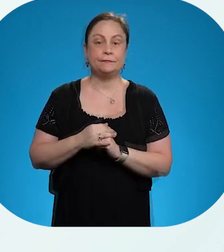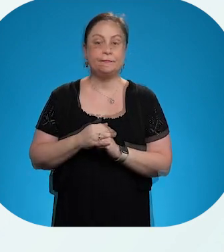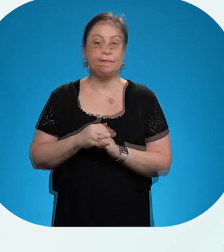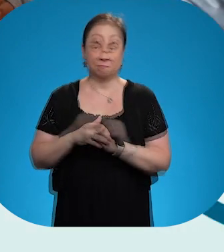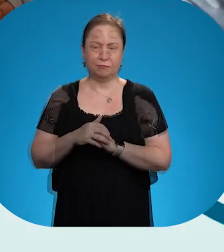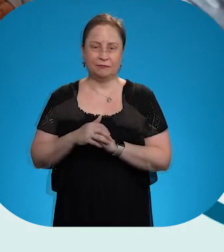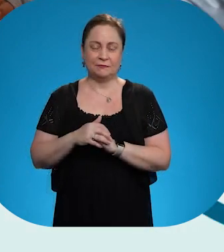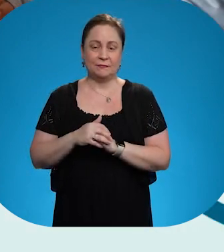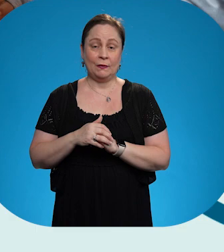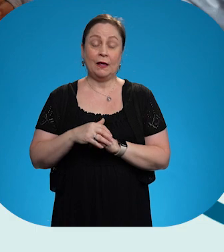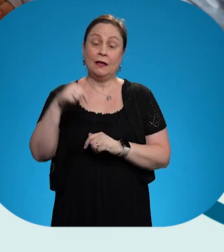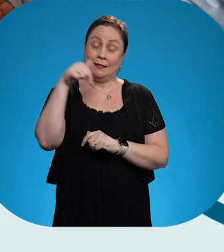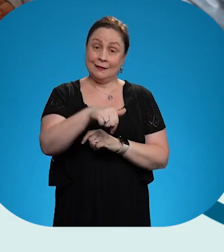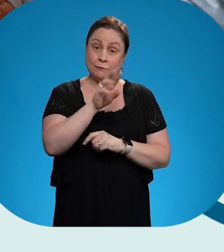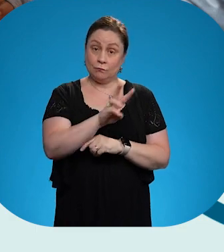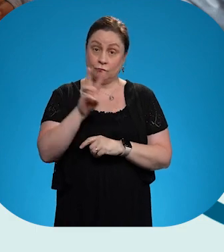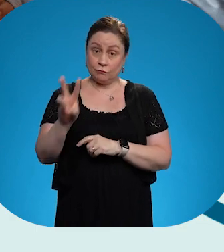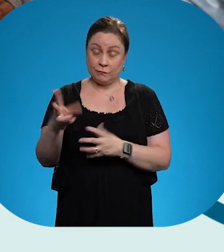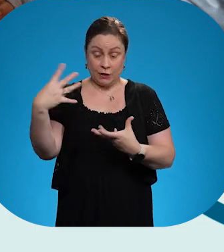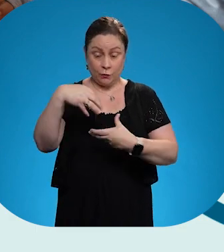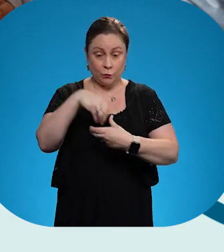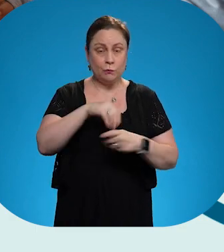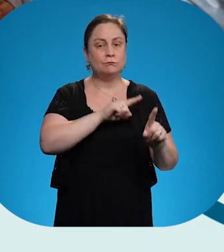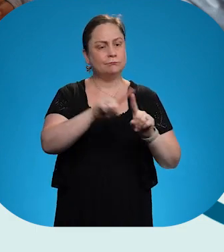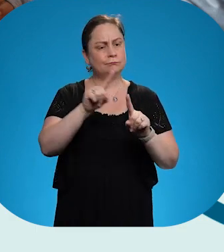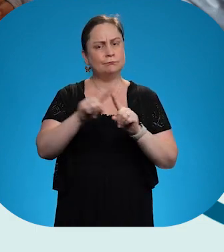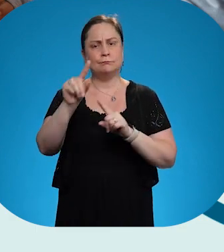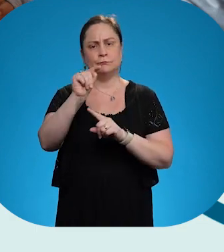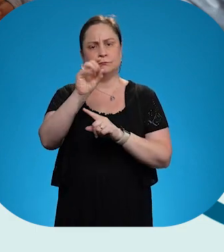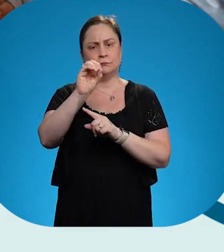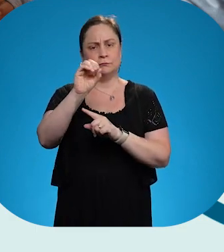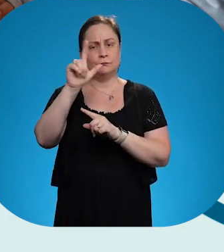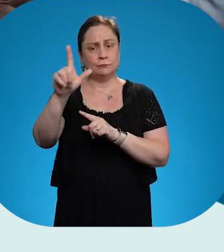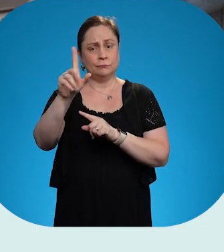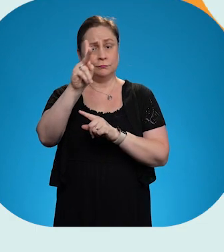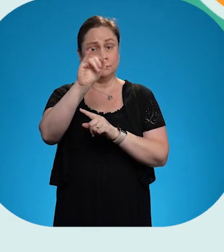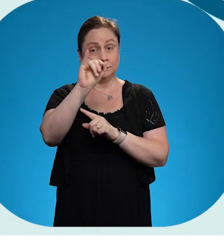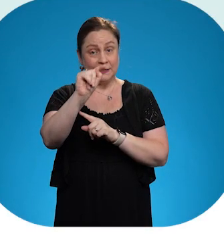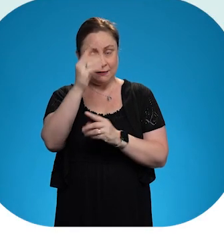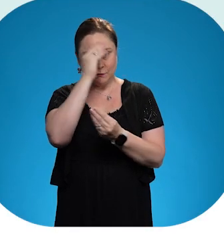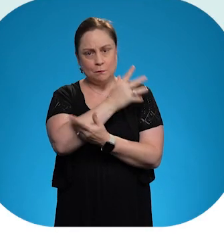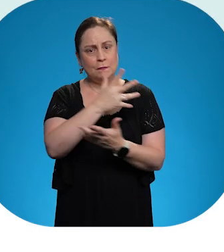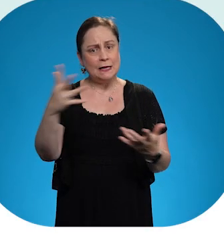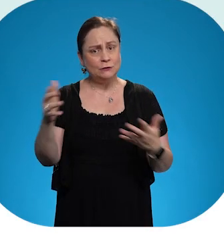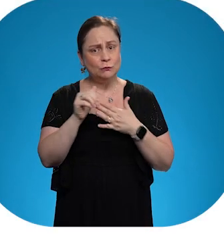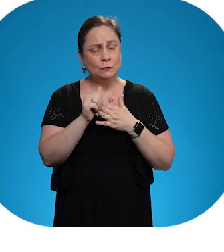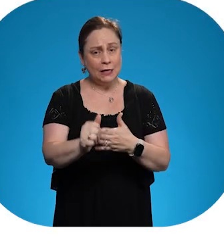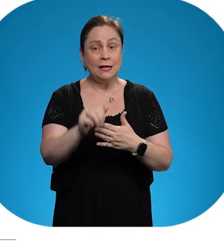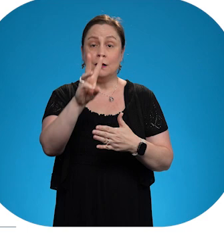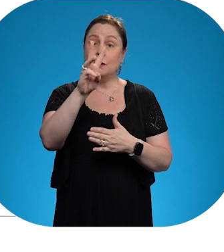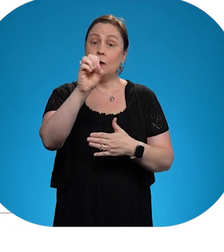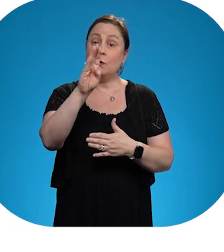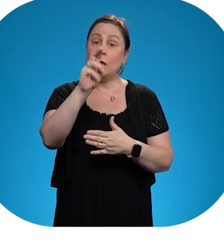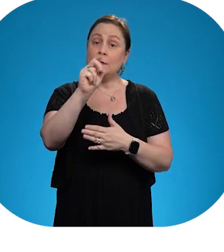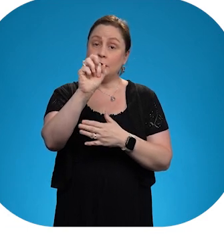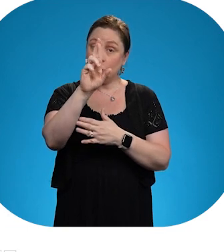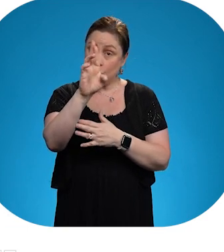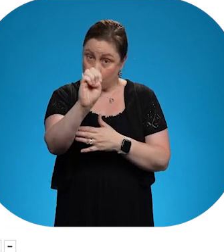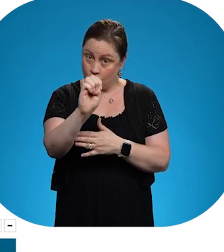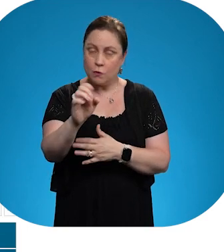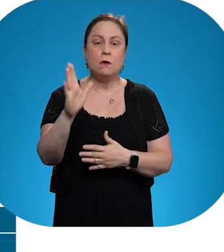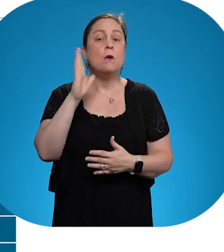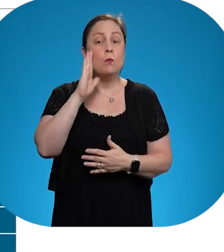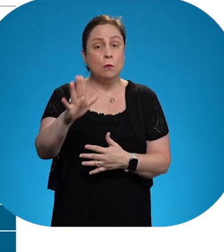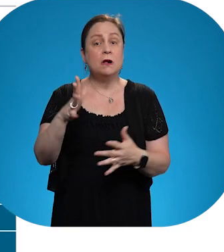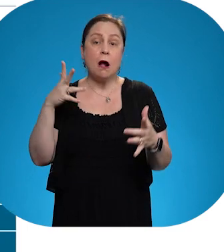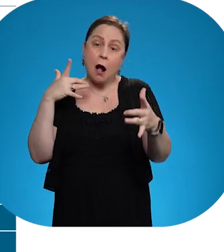dvao.able-sc.org. This website includes a number of toolkits and informational guides and even webinars that will